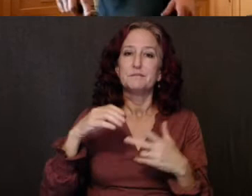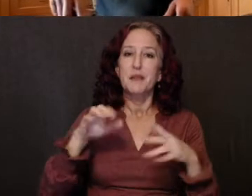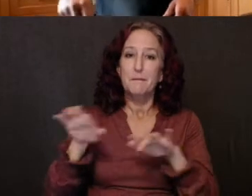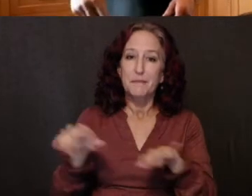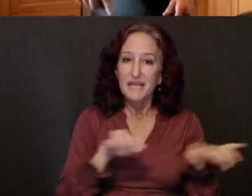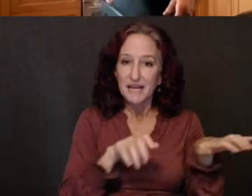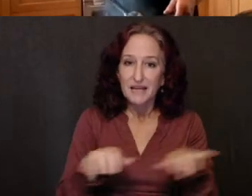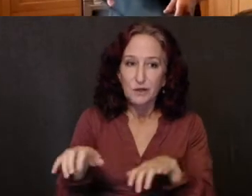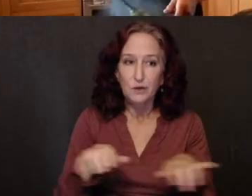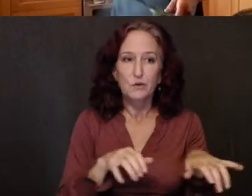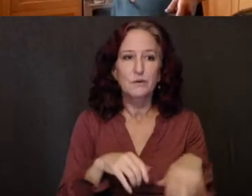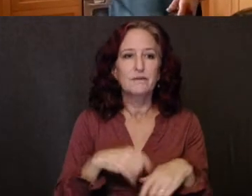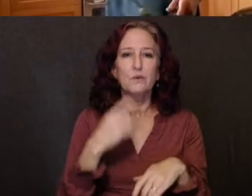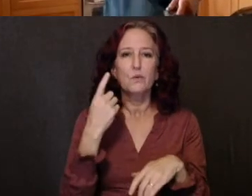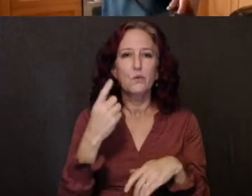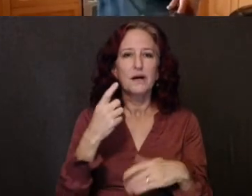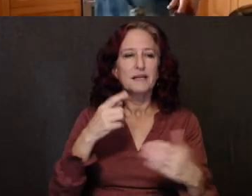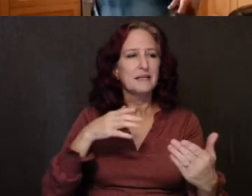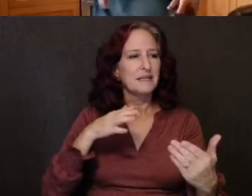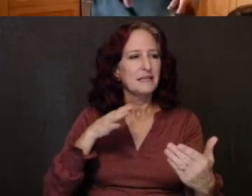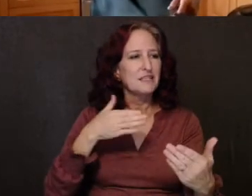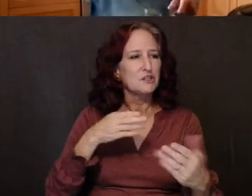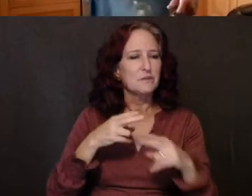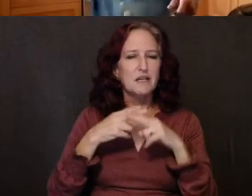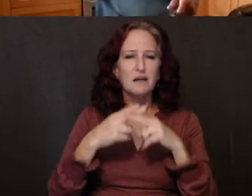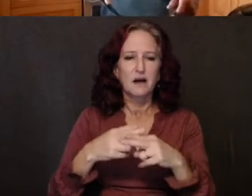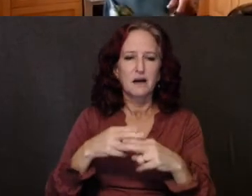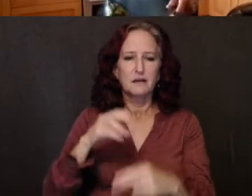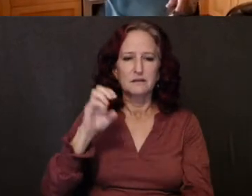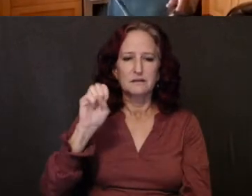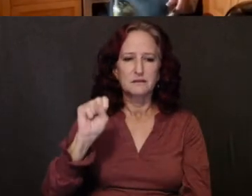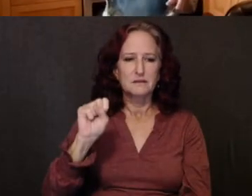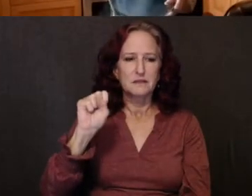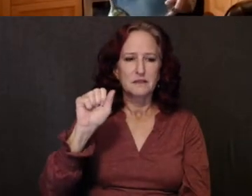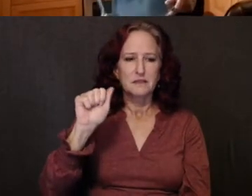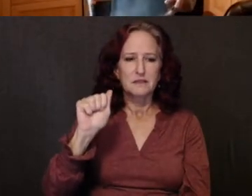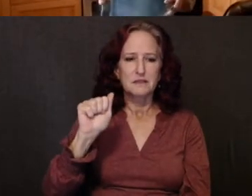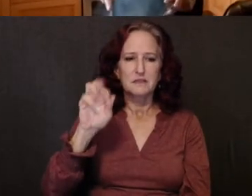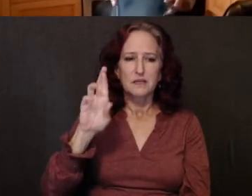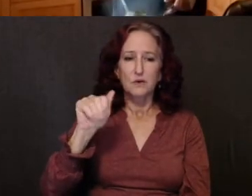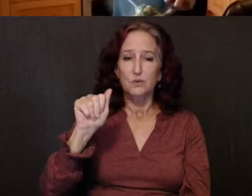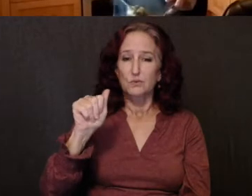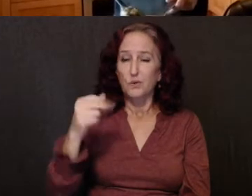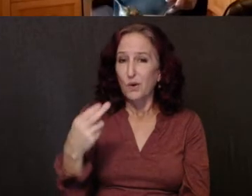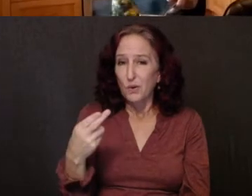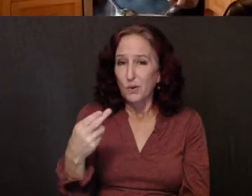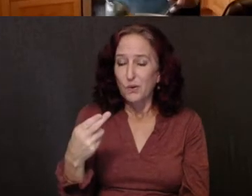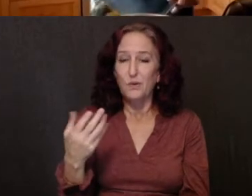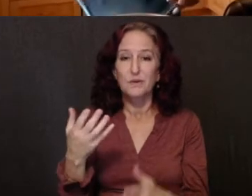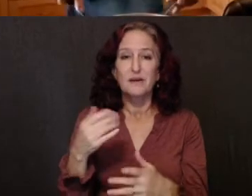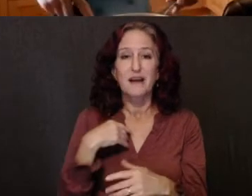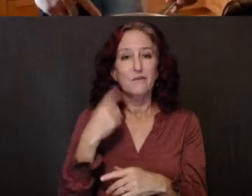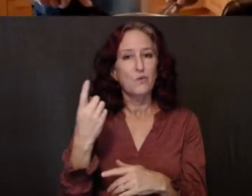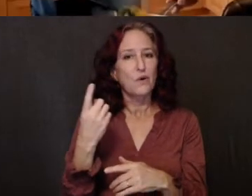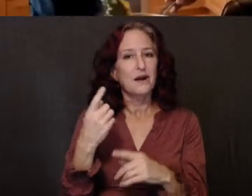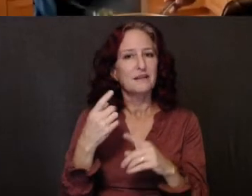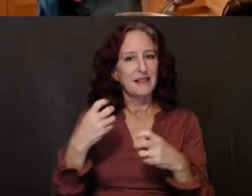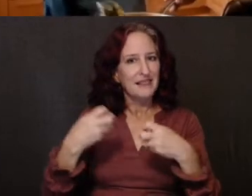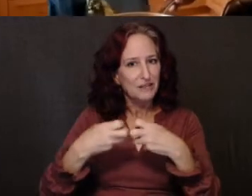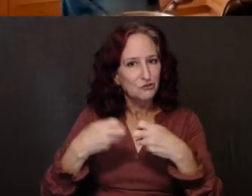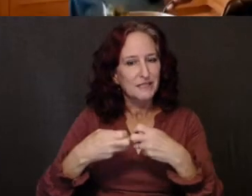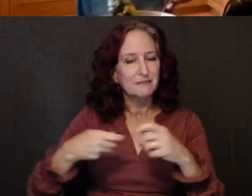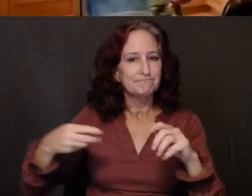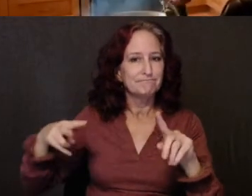several years. I play guitar and bass and some piano, but I play this instrument called sarod, and that's kind of been my